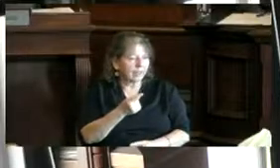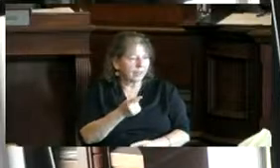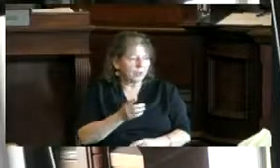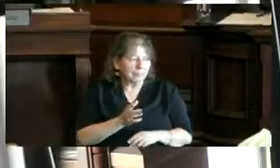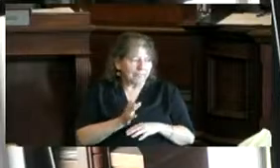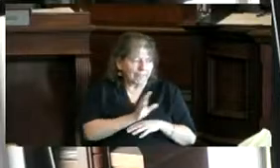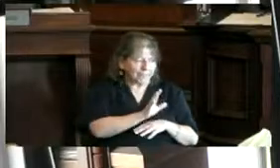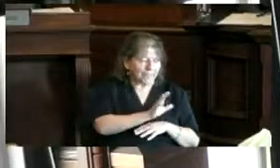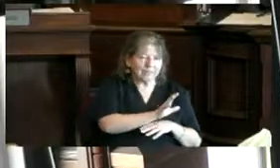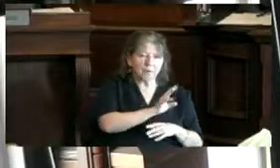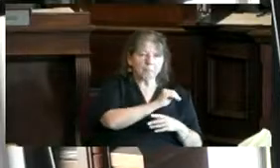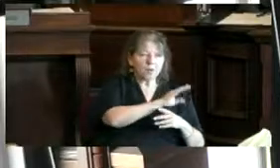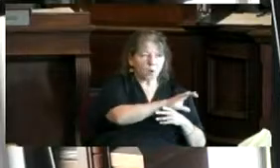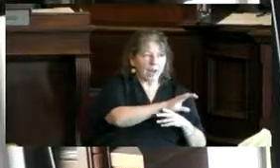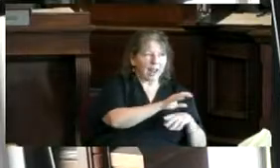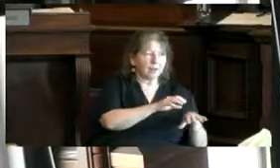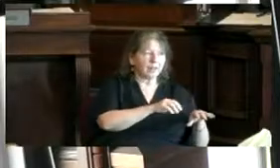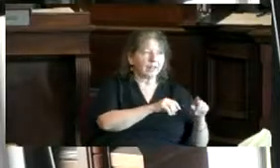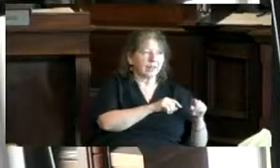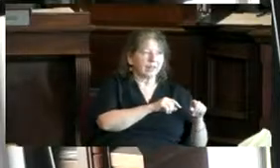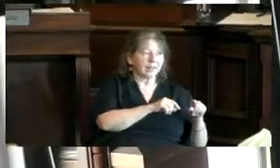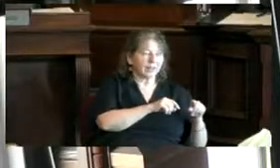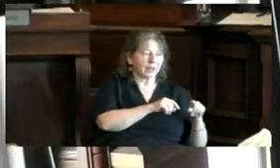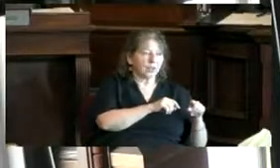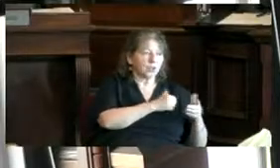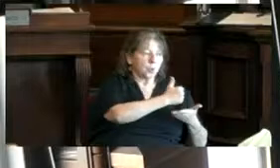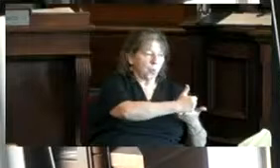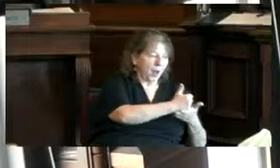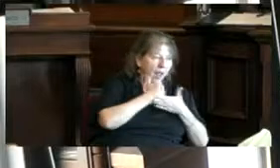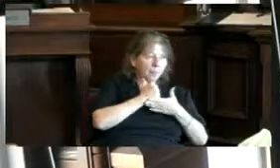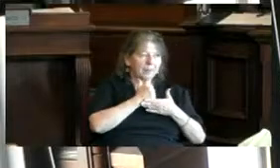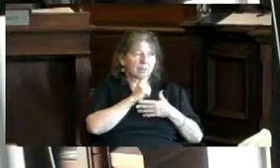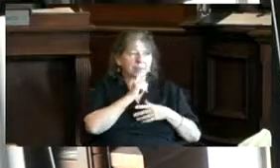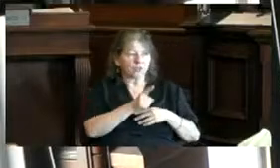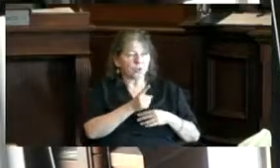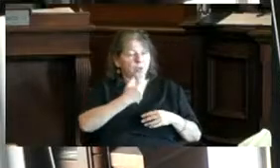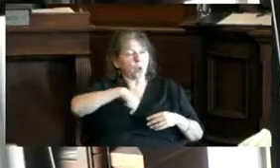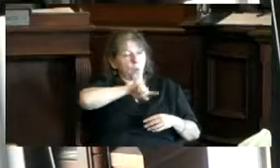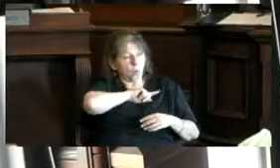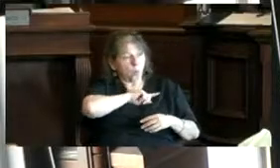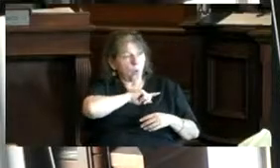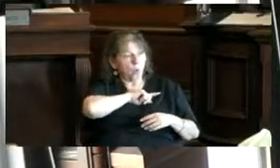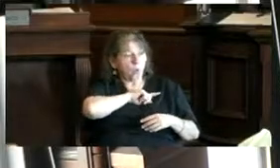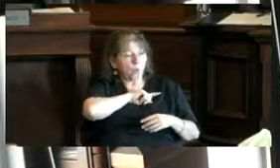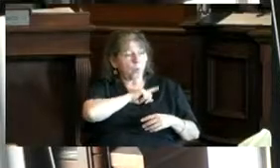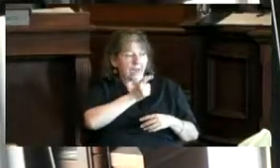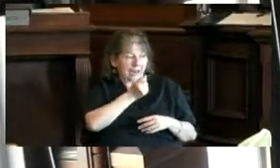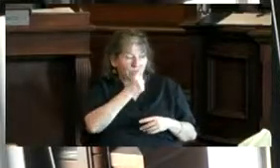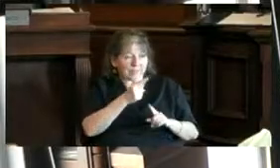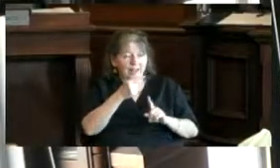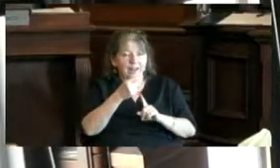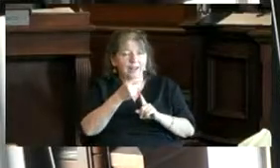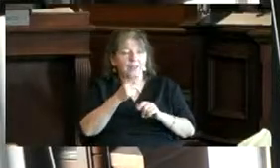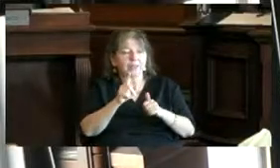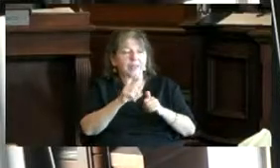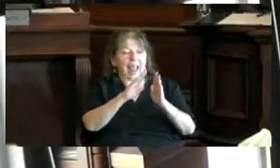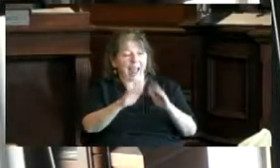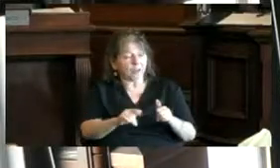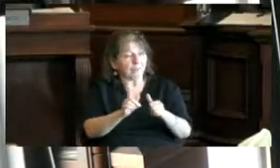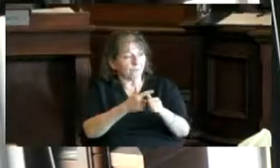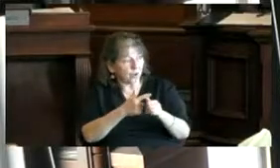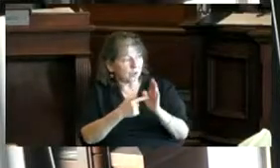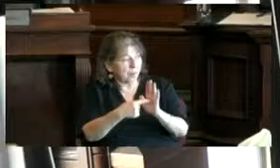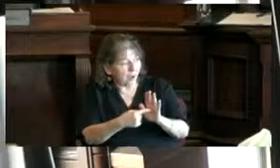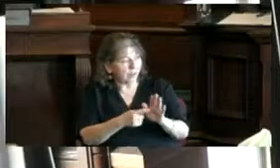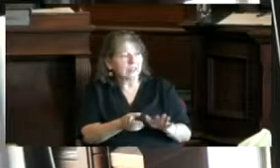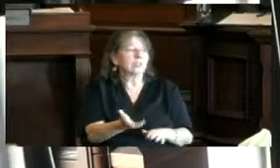on those partners and those folks, particularly at the county, to make sure that we see that housing first model that we know is critical in order to